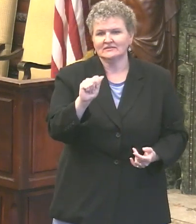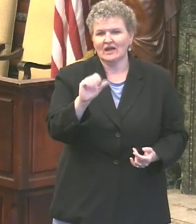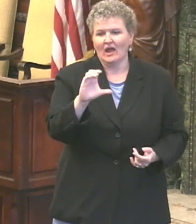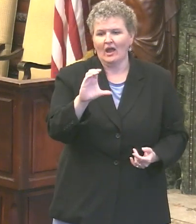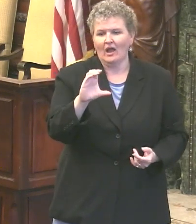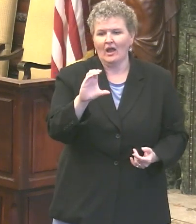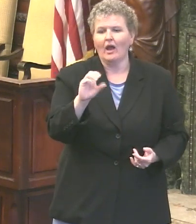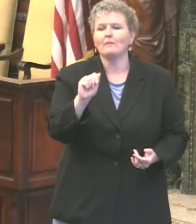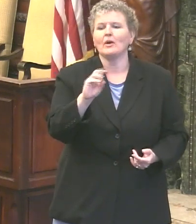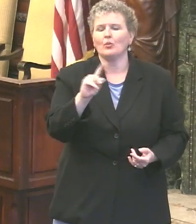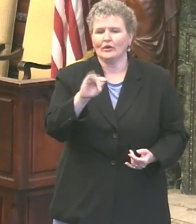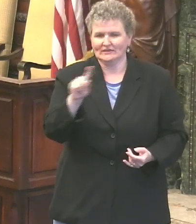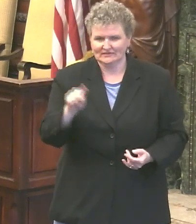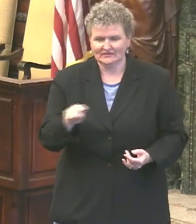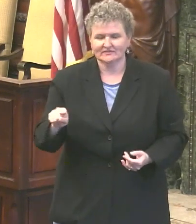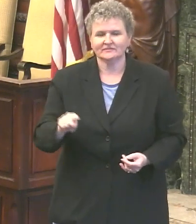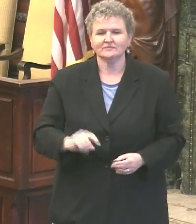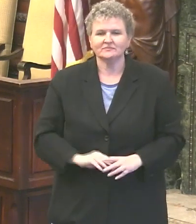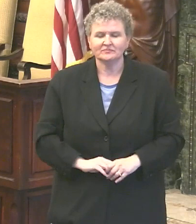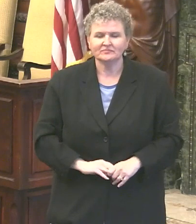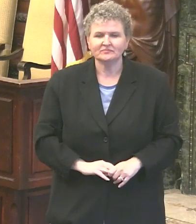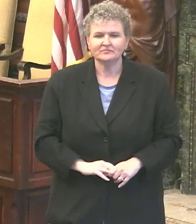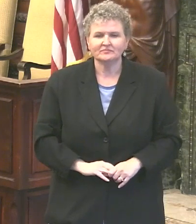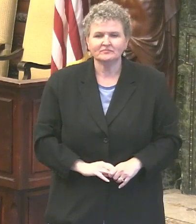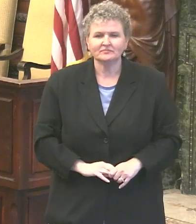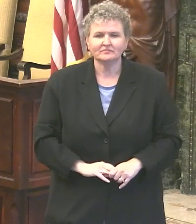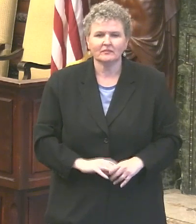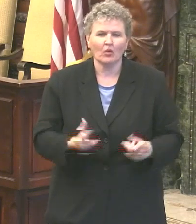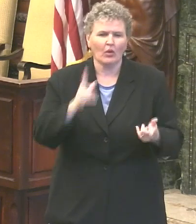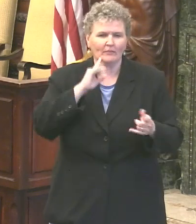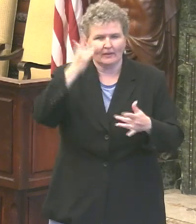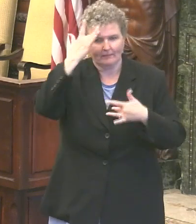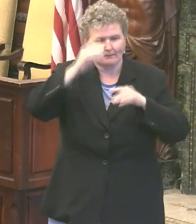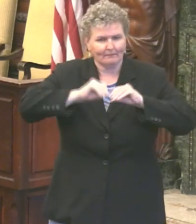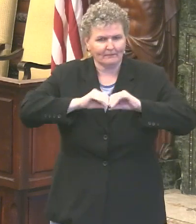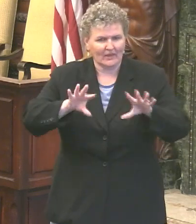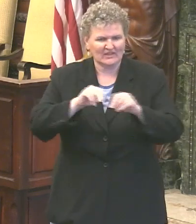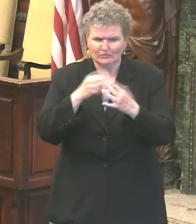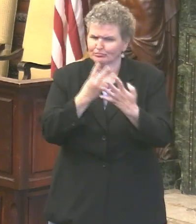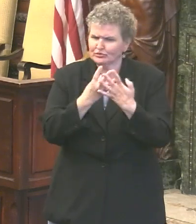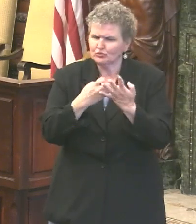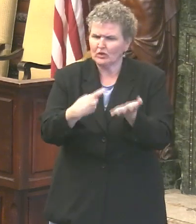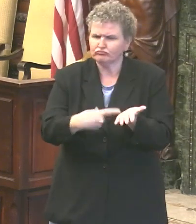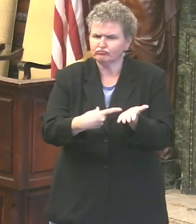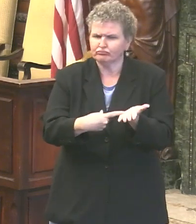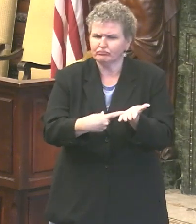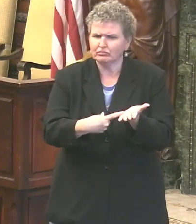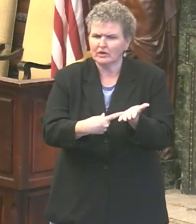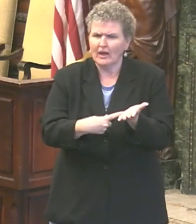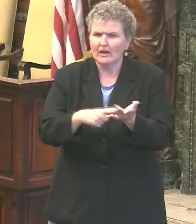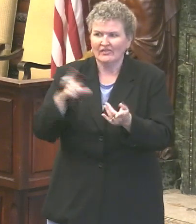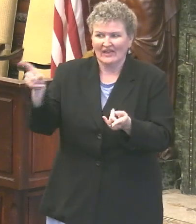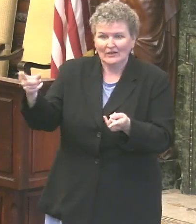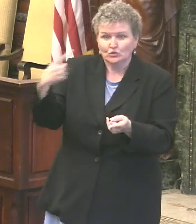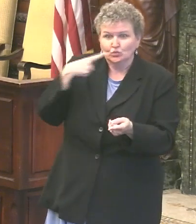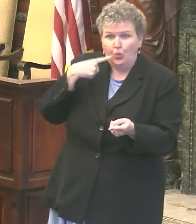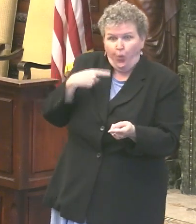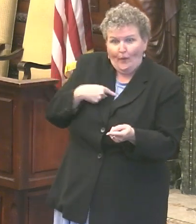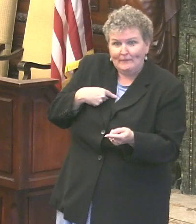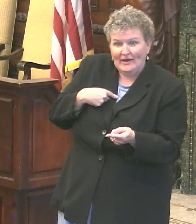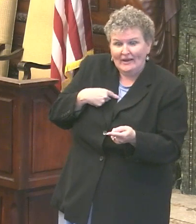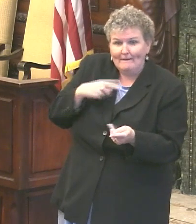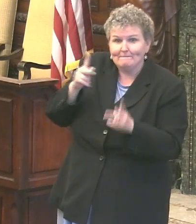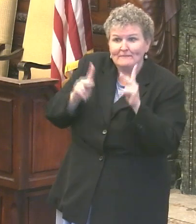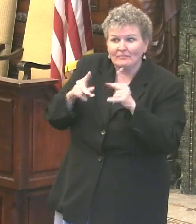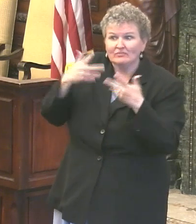Hello. This is about the outbreak at the jail. I've been told by some of the people there that those who tested positive were moved